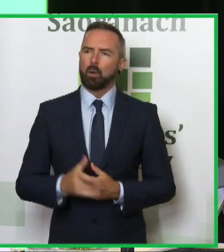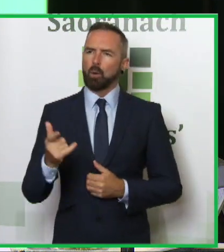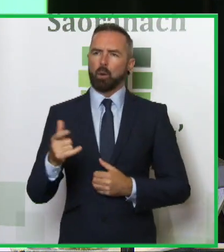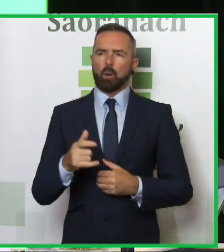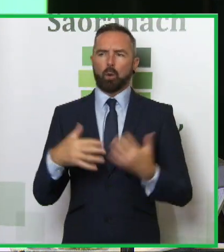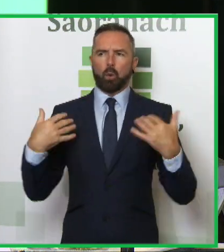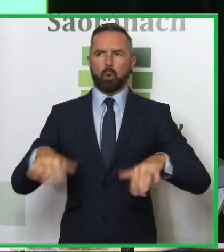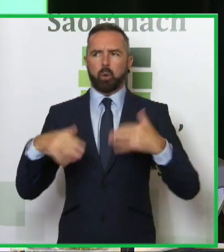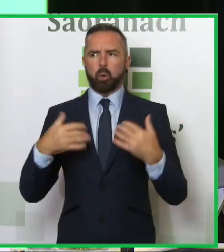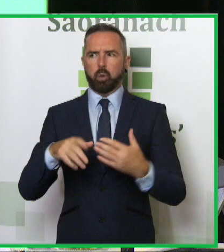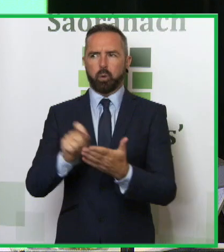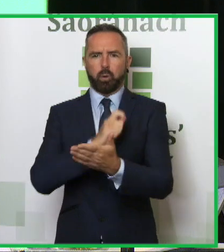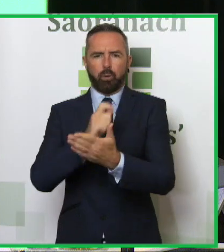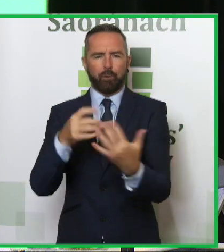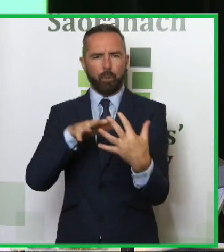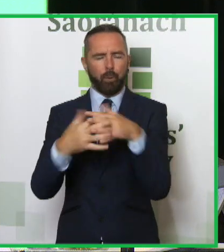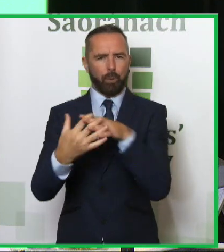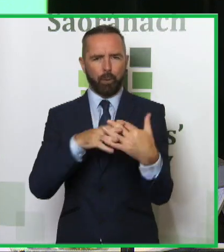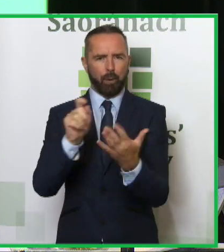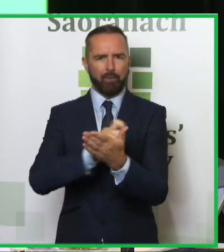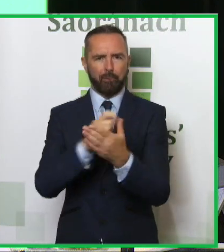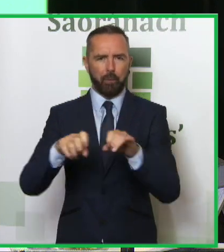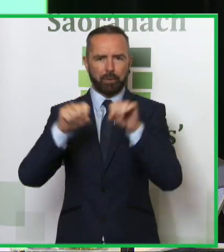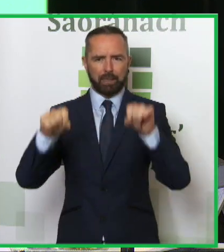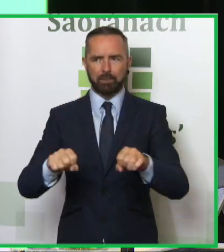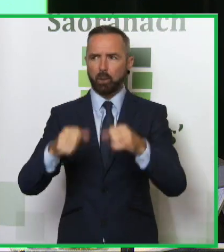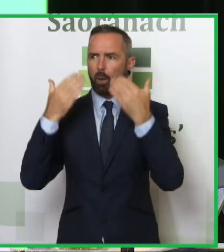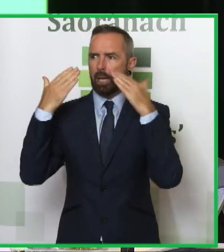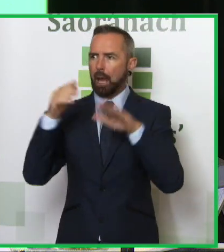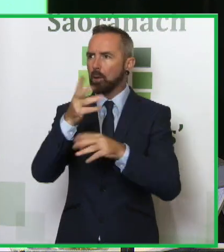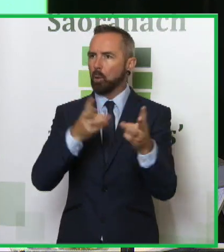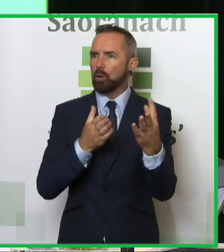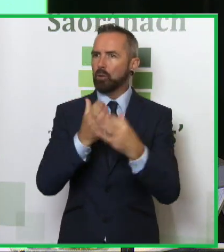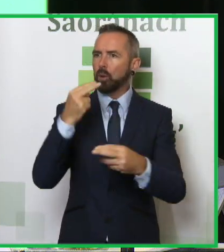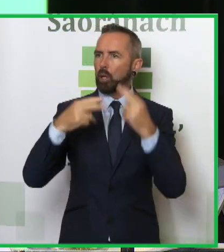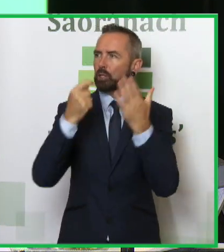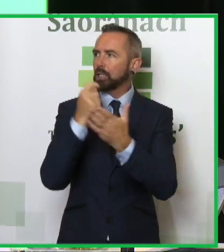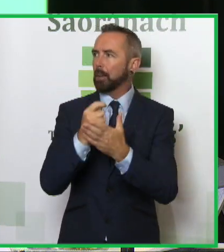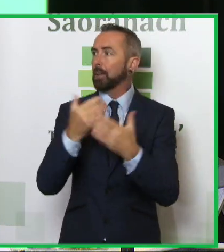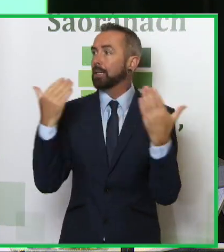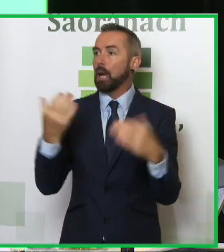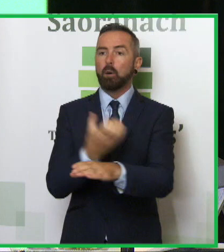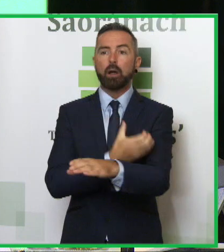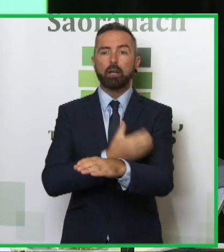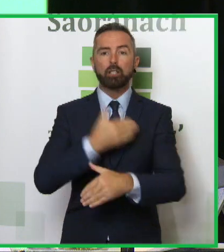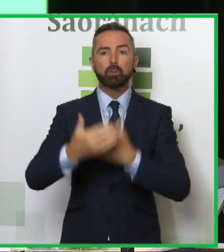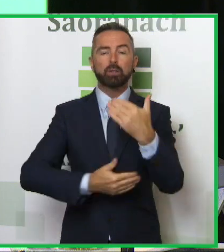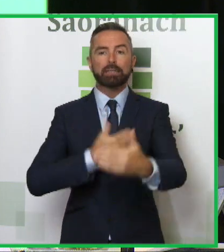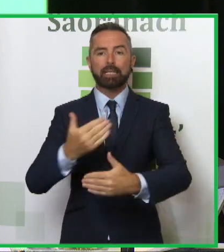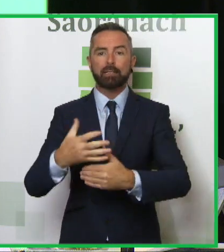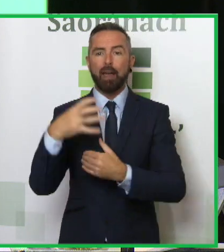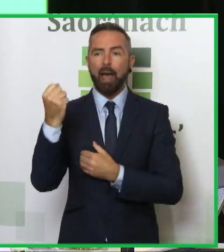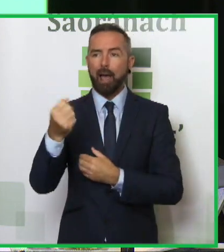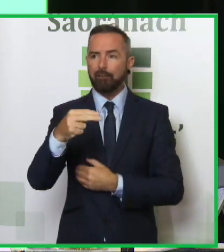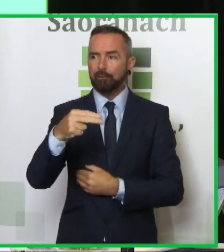and we let the ballot the team work through that through lunchtime. I'm going to continue to proceed on. We have